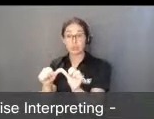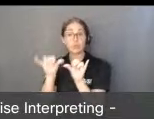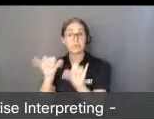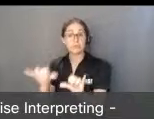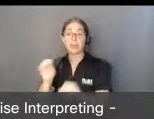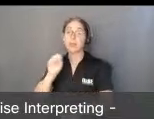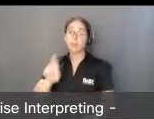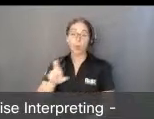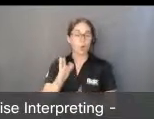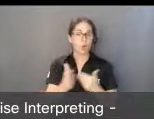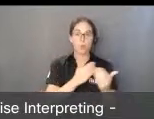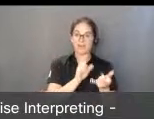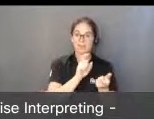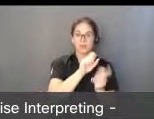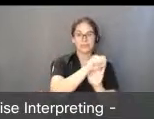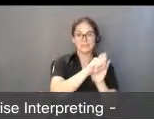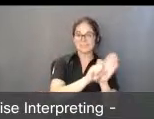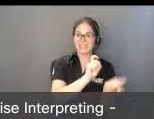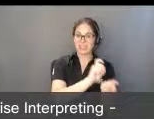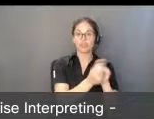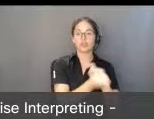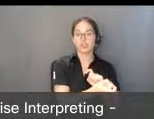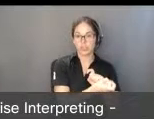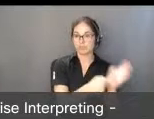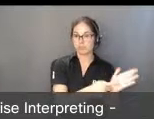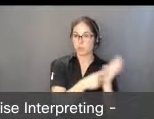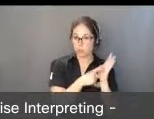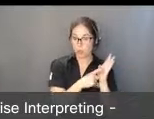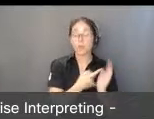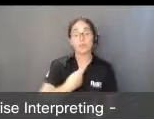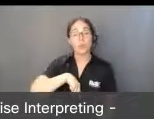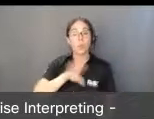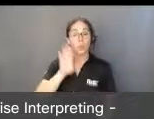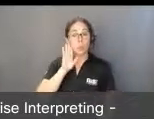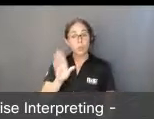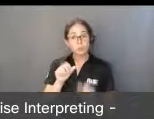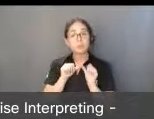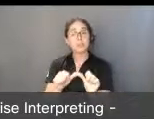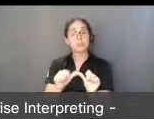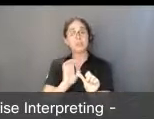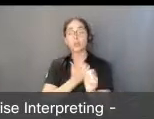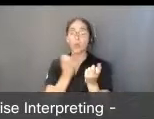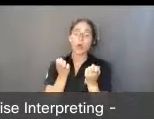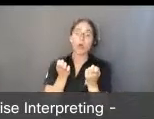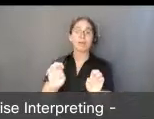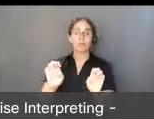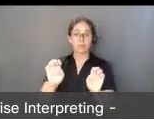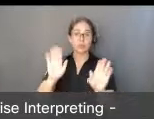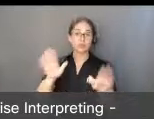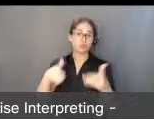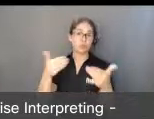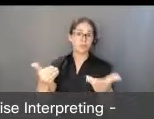that they will be making. So we will continue our efforts on our end to provide assessments